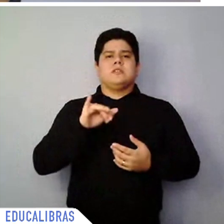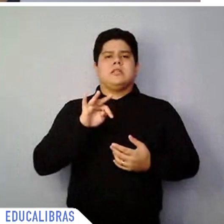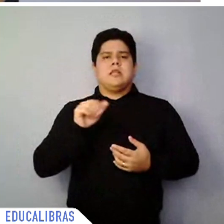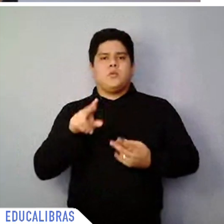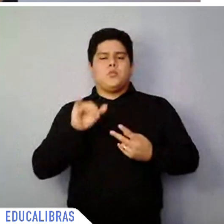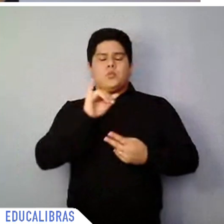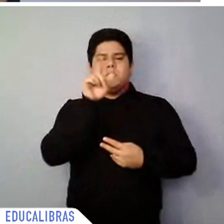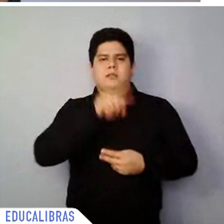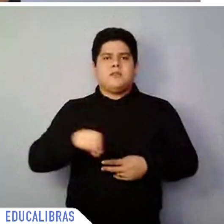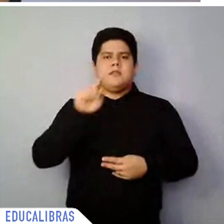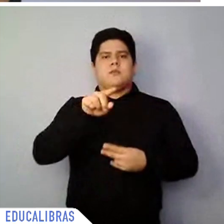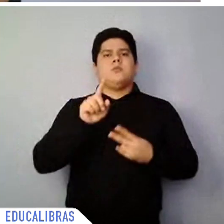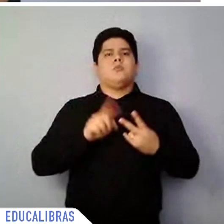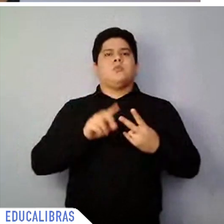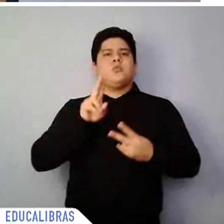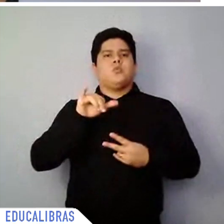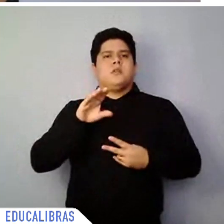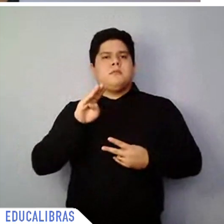pela Saúde,